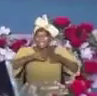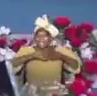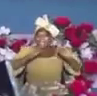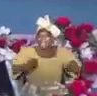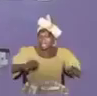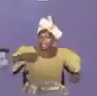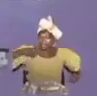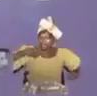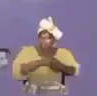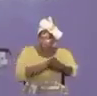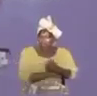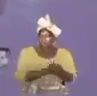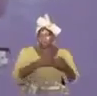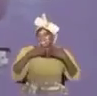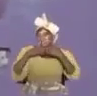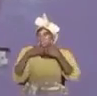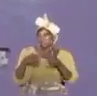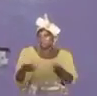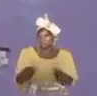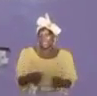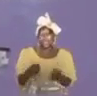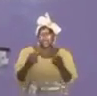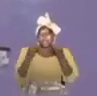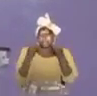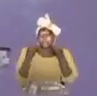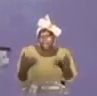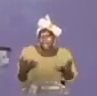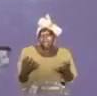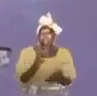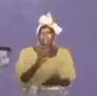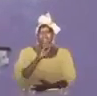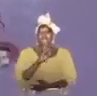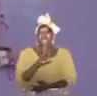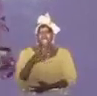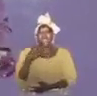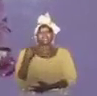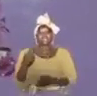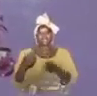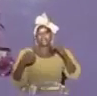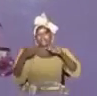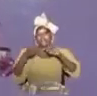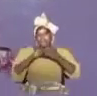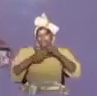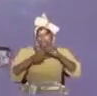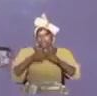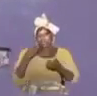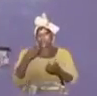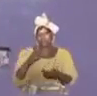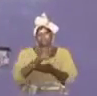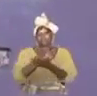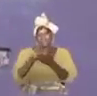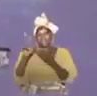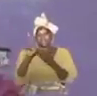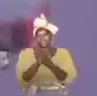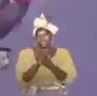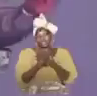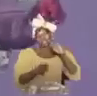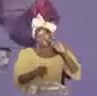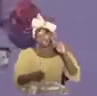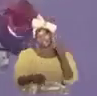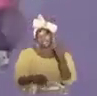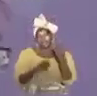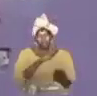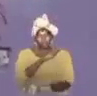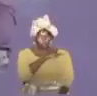support. Many are the afflictions of the righteous. Can I give you one more? In 2 Kings chapter 5 and verse